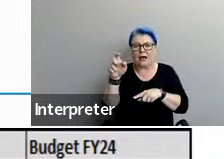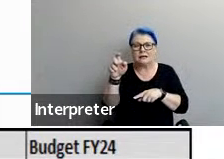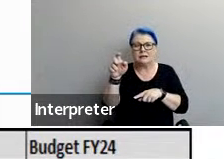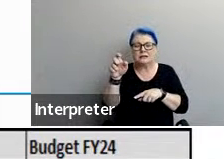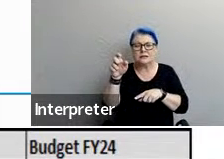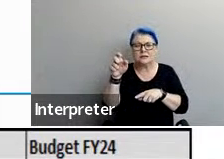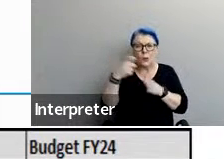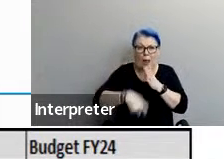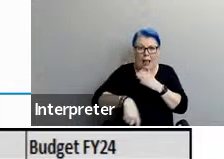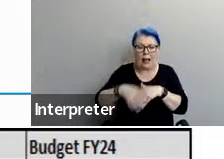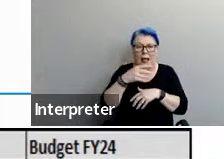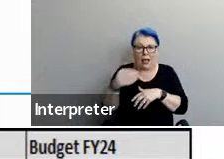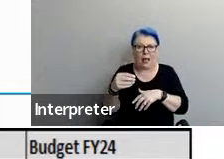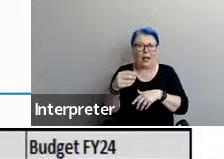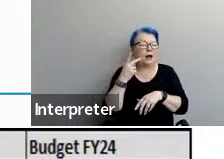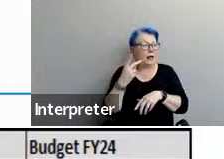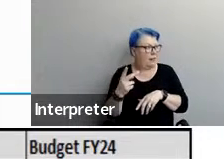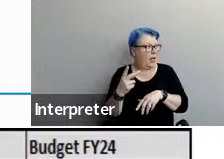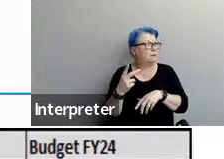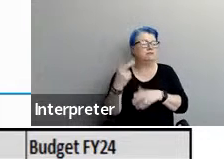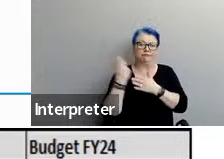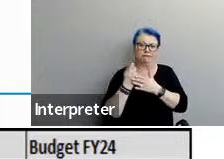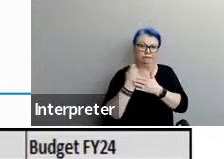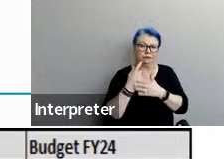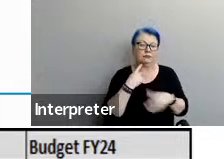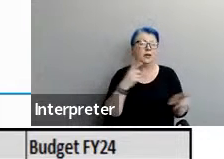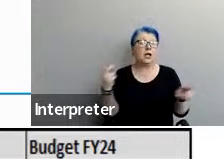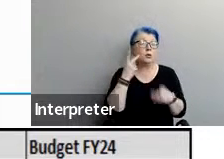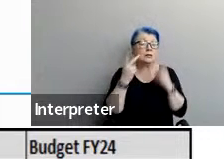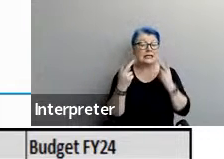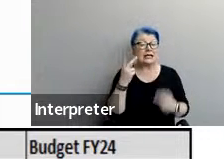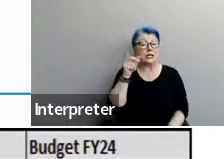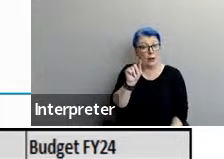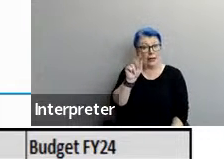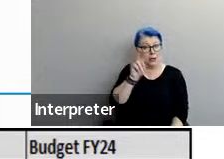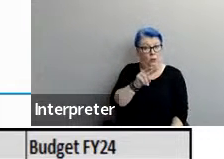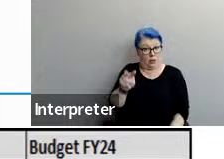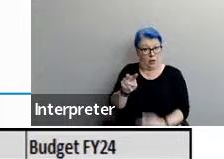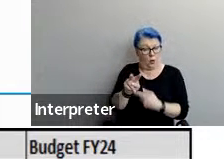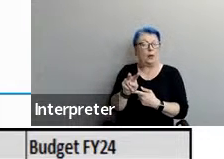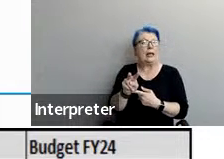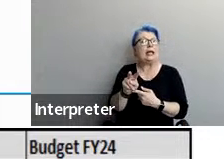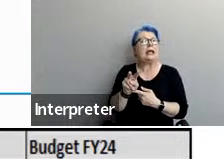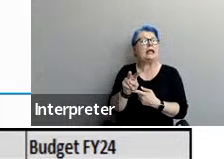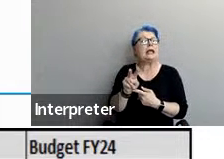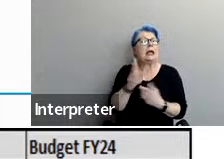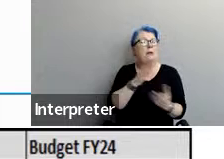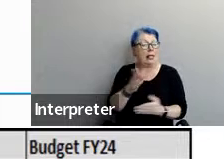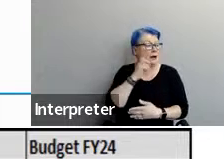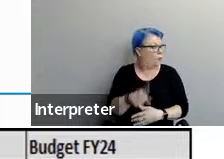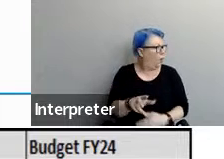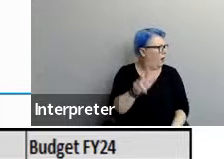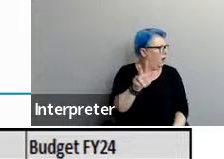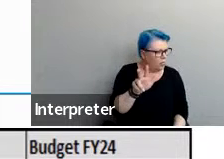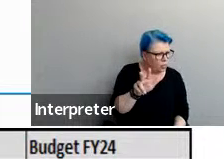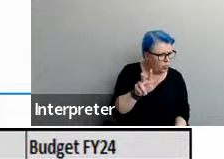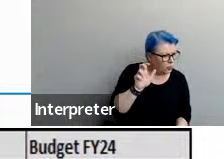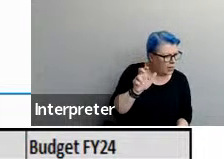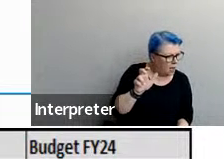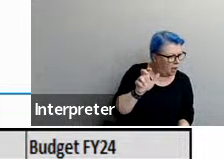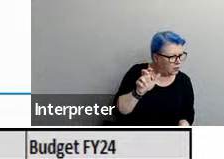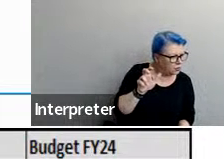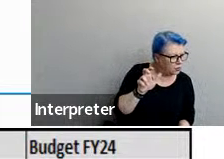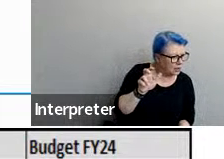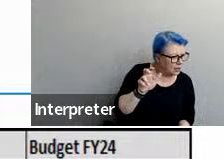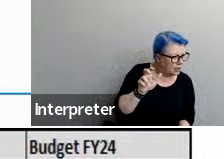well. And then you'll see in FY22, we budgeted $483 million in revenue and received $491. That